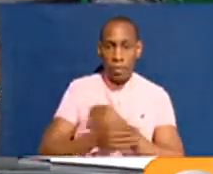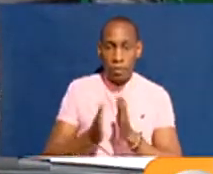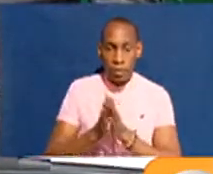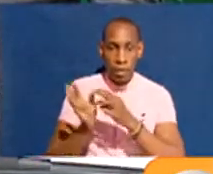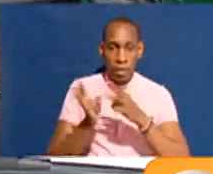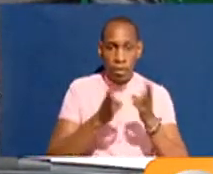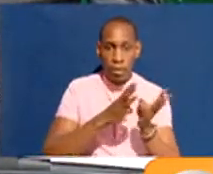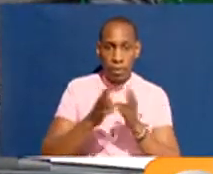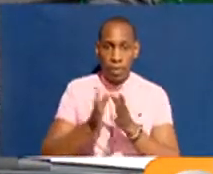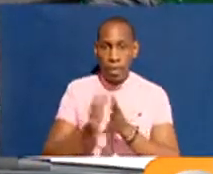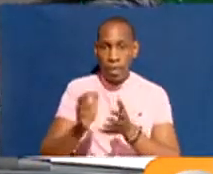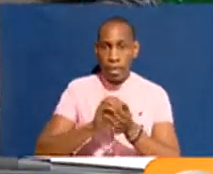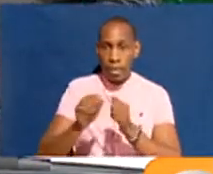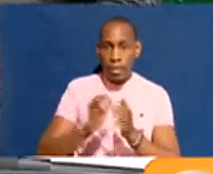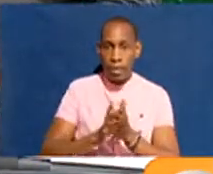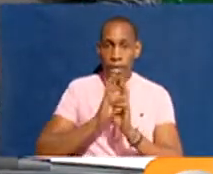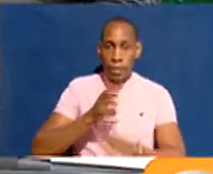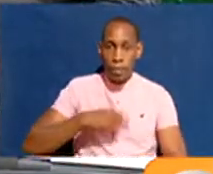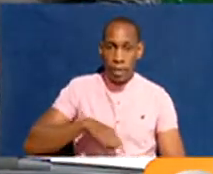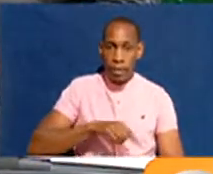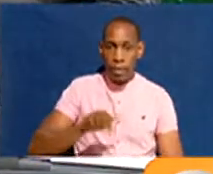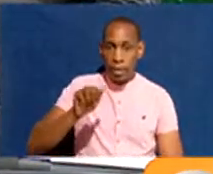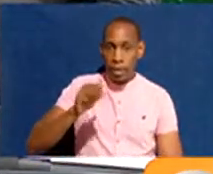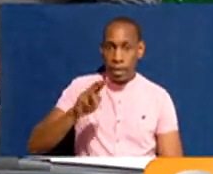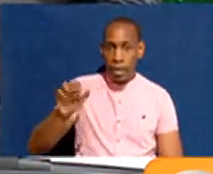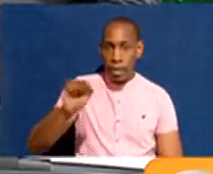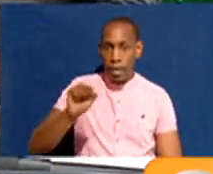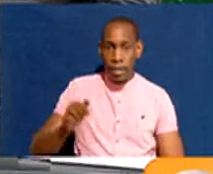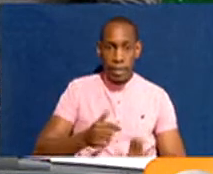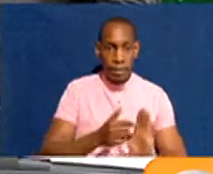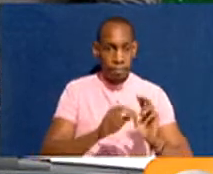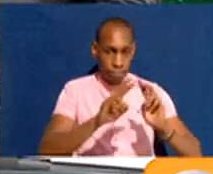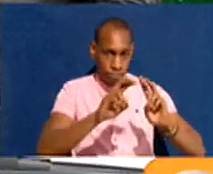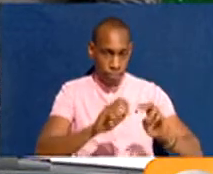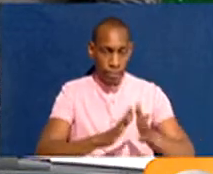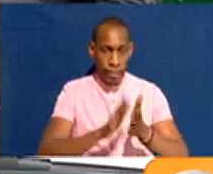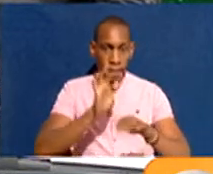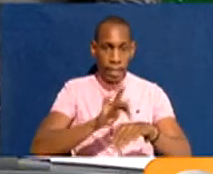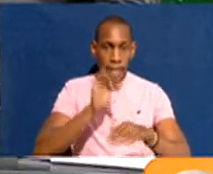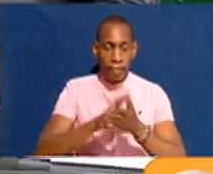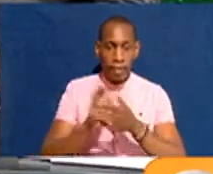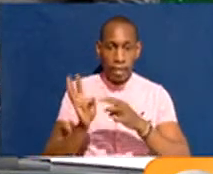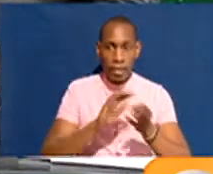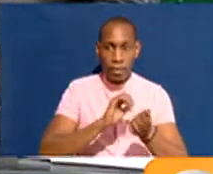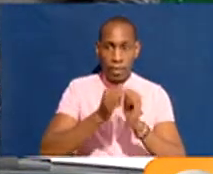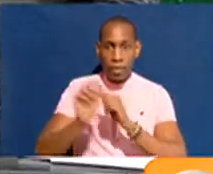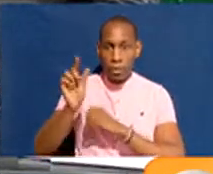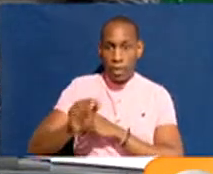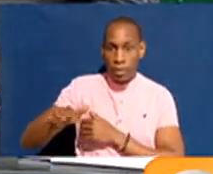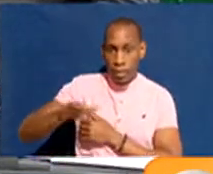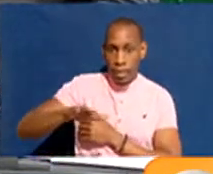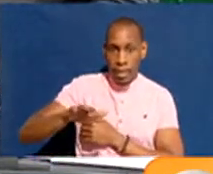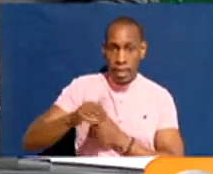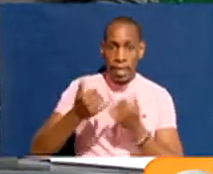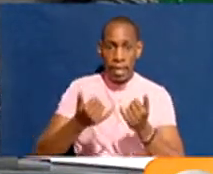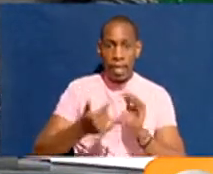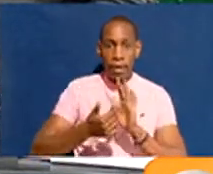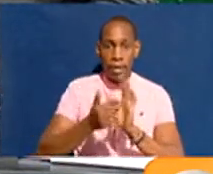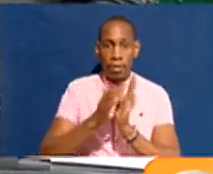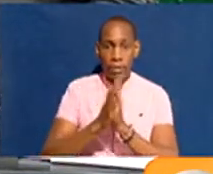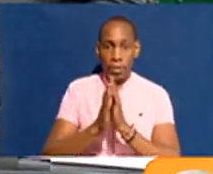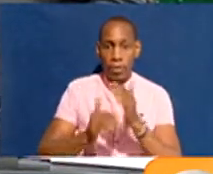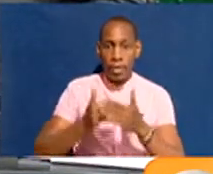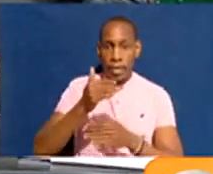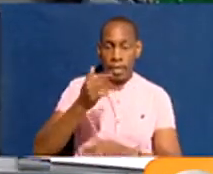Climate Rage, our reporter Agnes Oloo explored the effects of climate change in the coast region and now brings us